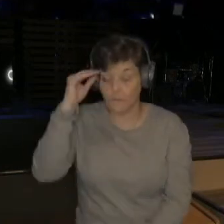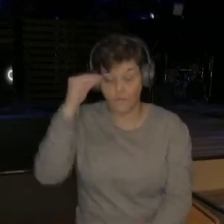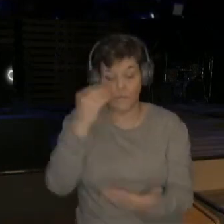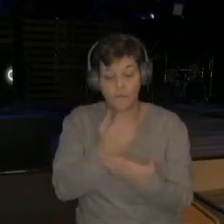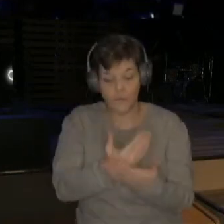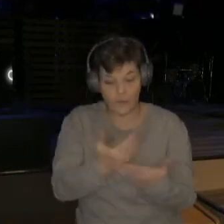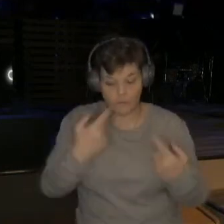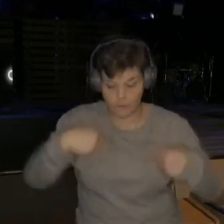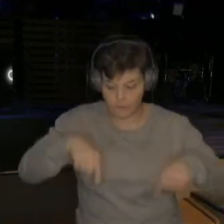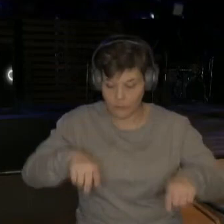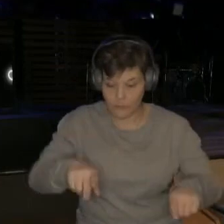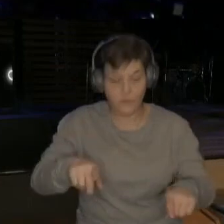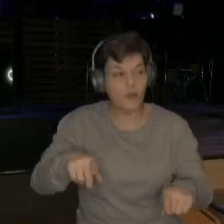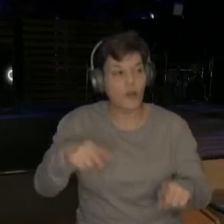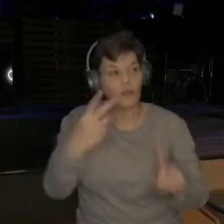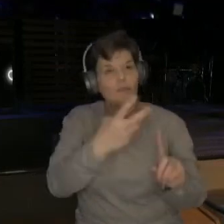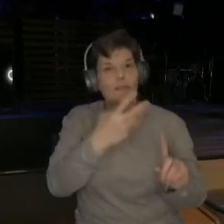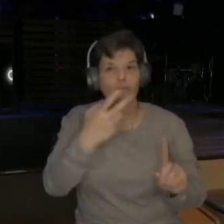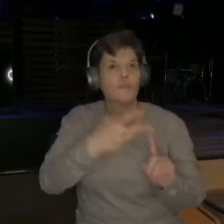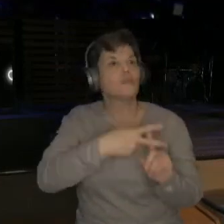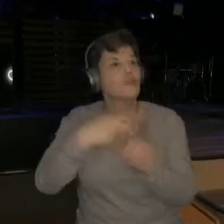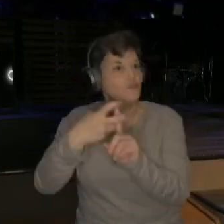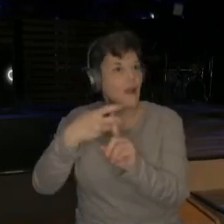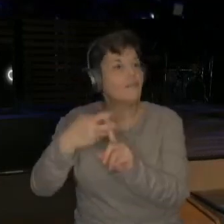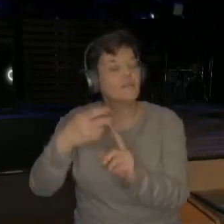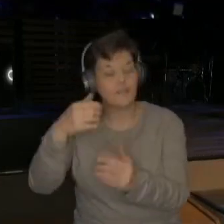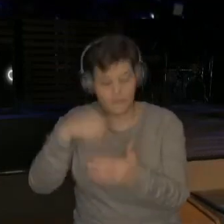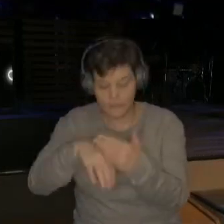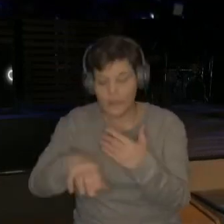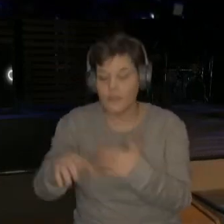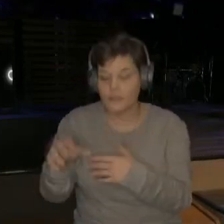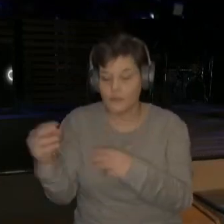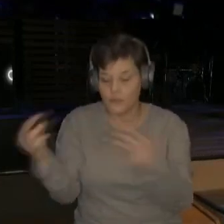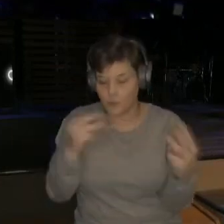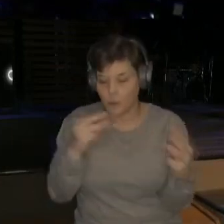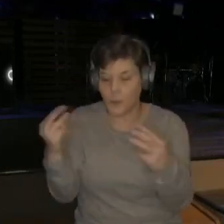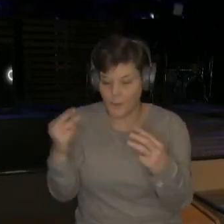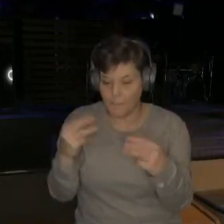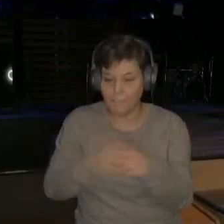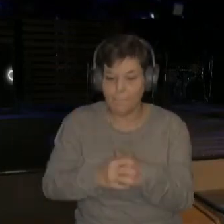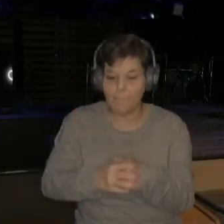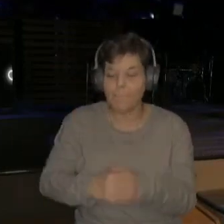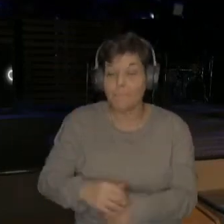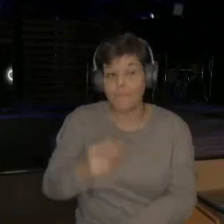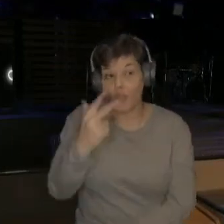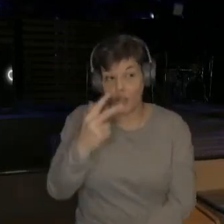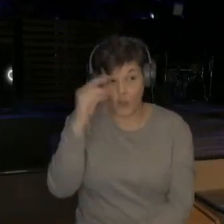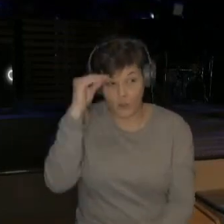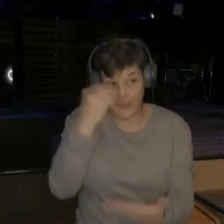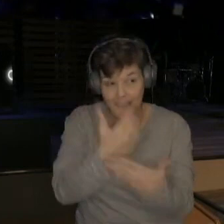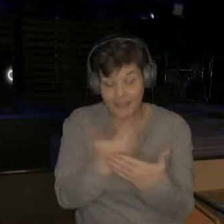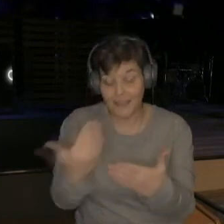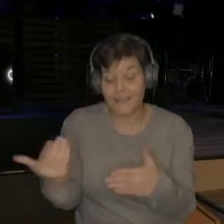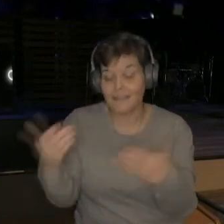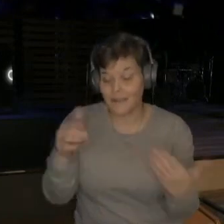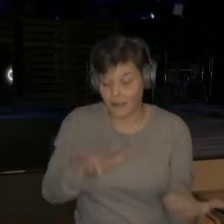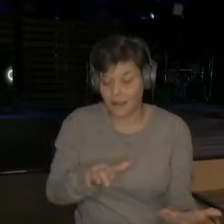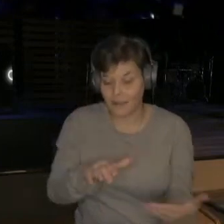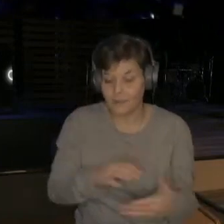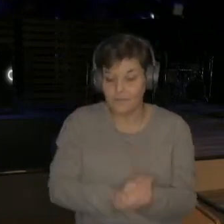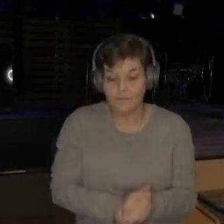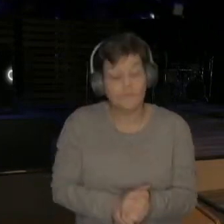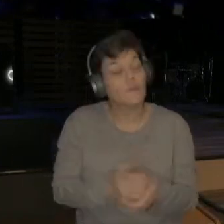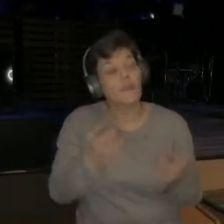this battle, Private Ryan goes missing behind enemy lines. He is one of four sons